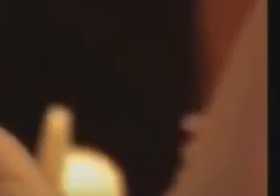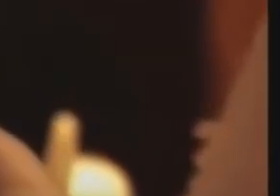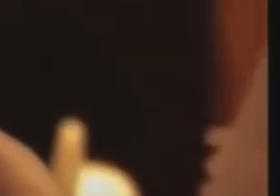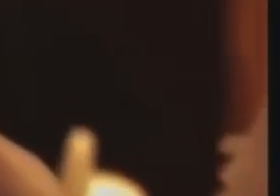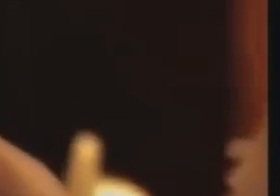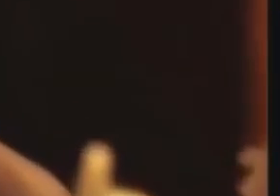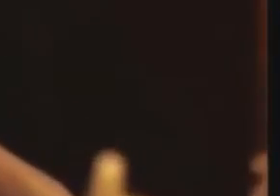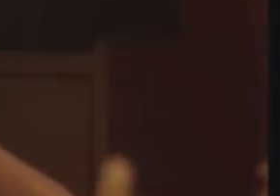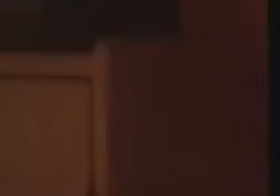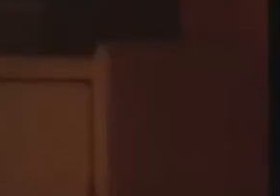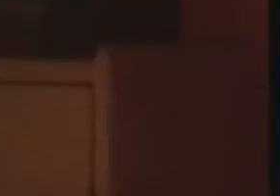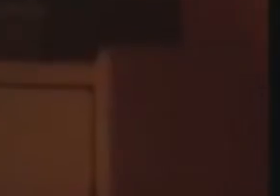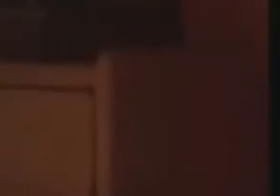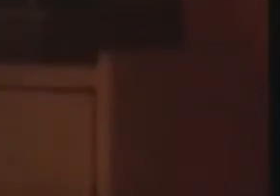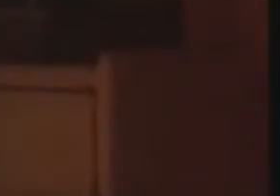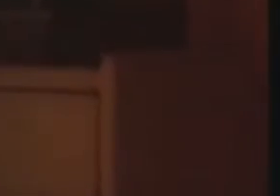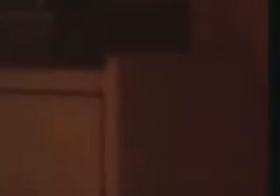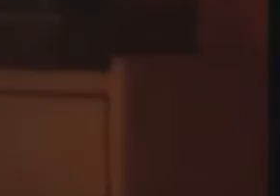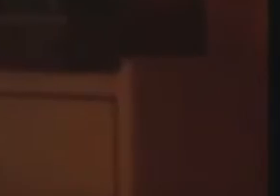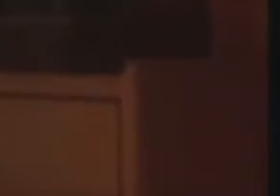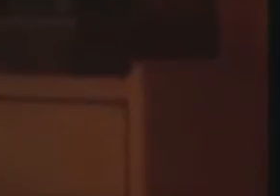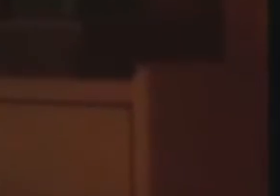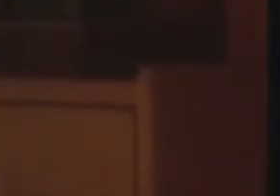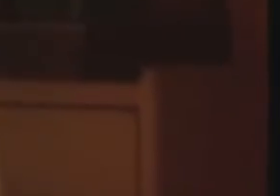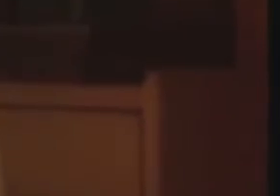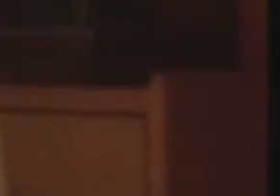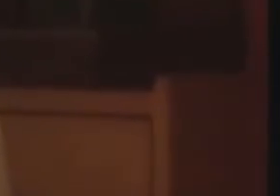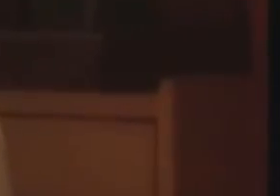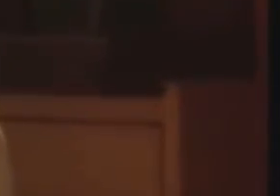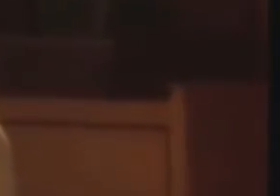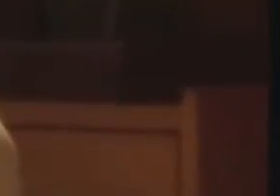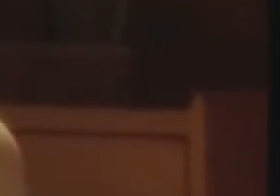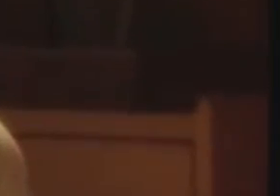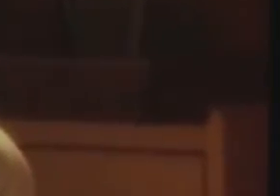Oh my goodness. Do you know them?